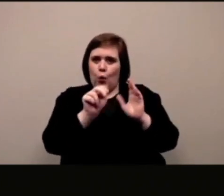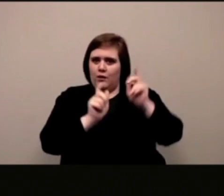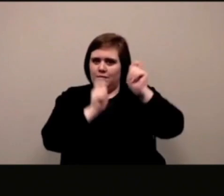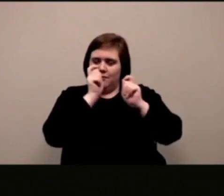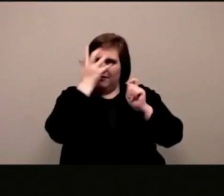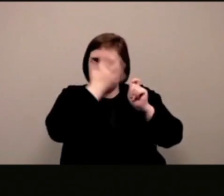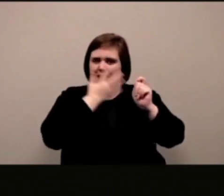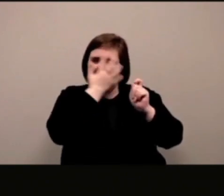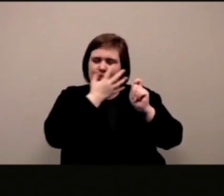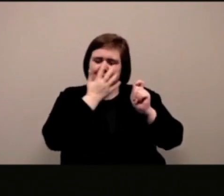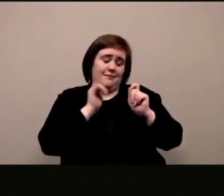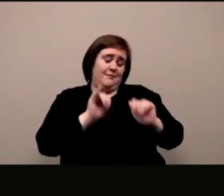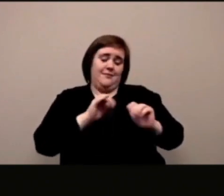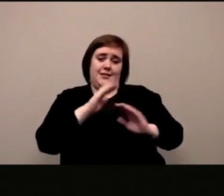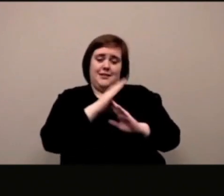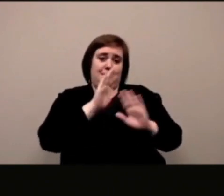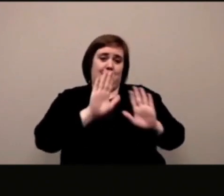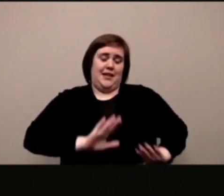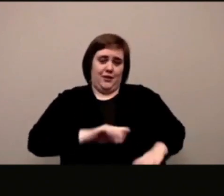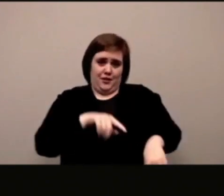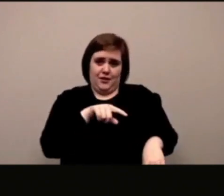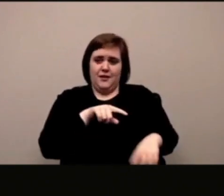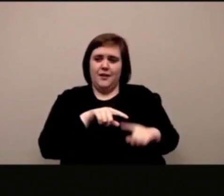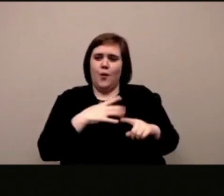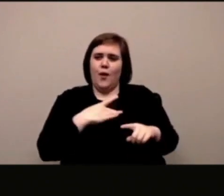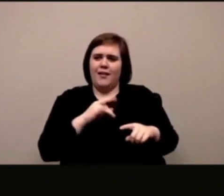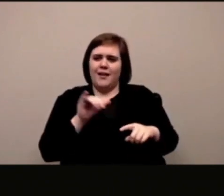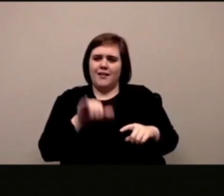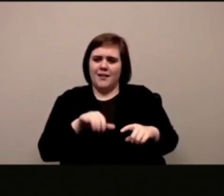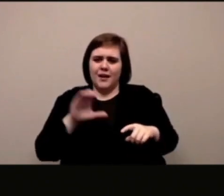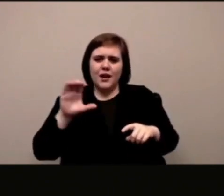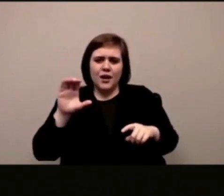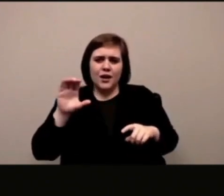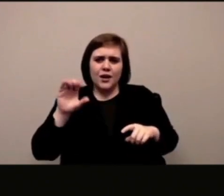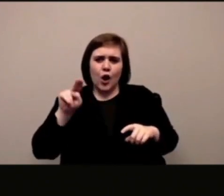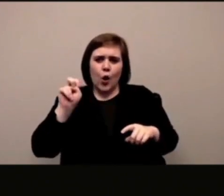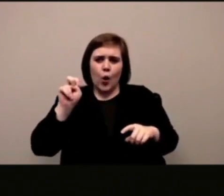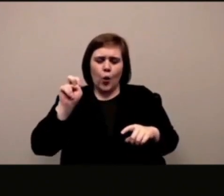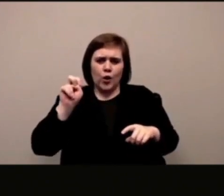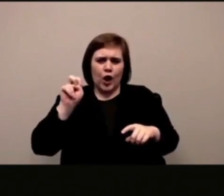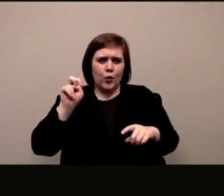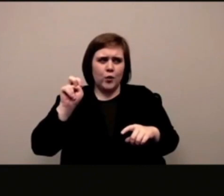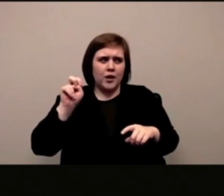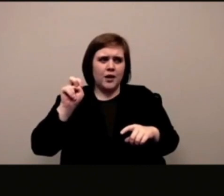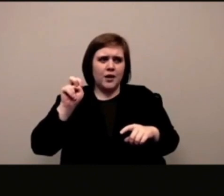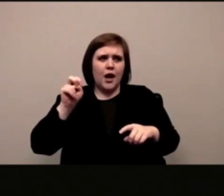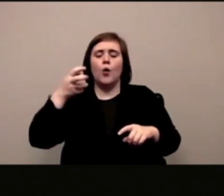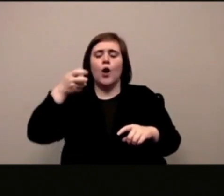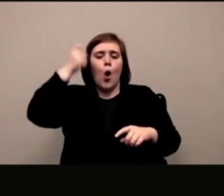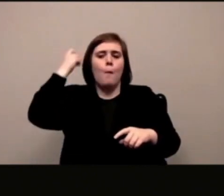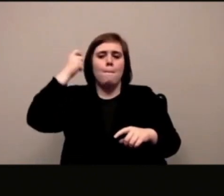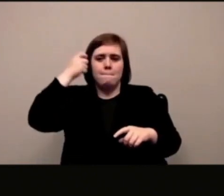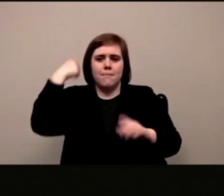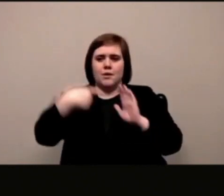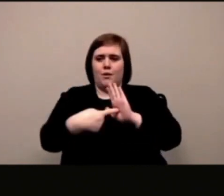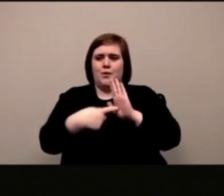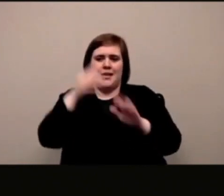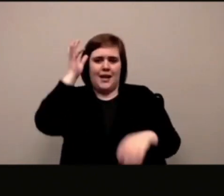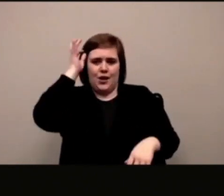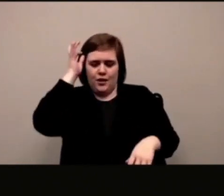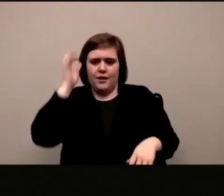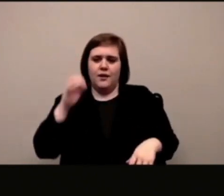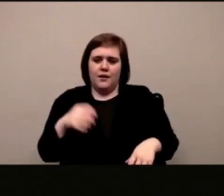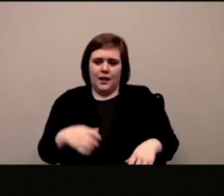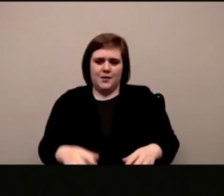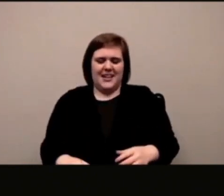think are spectacular. Especially I like the comb as representing hair, which I thought was a really cool idea in one of